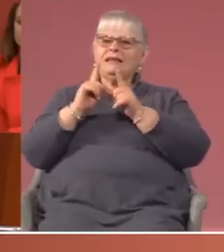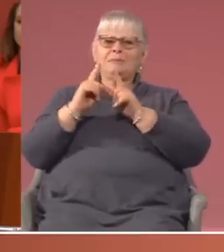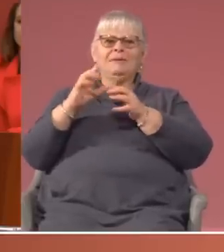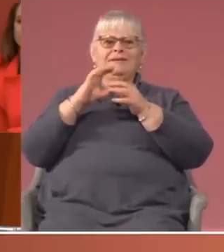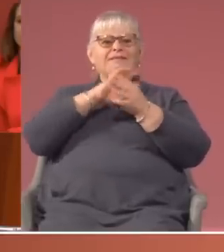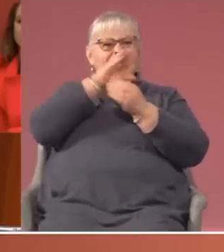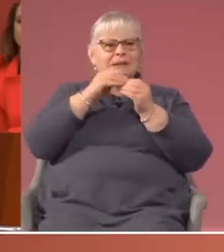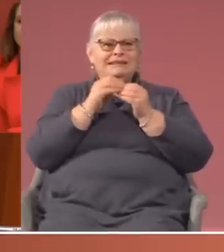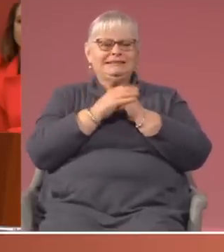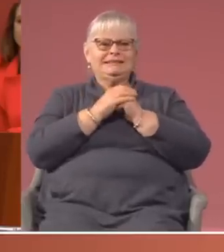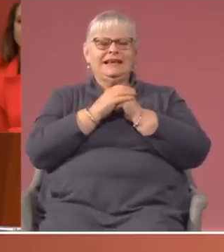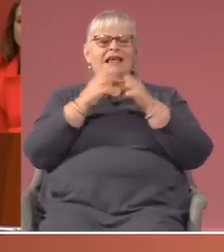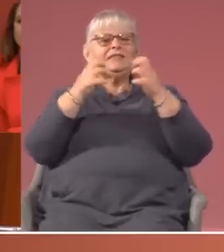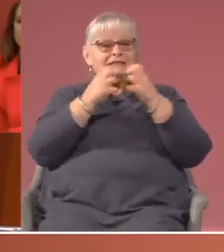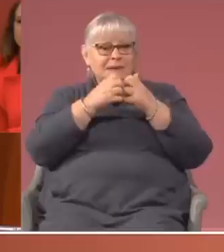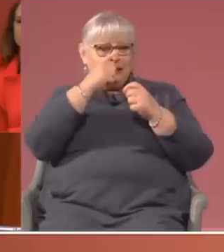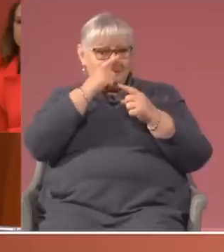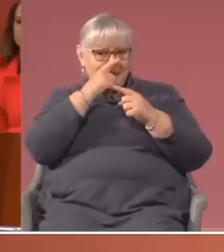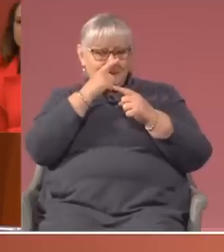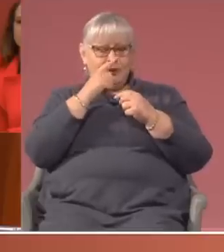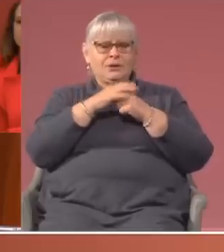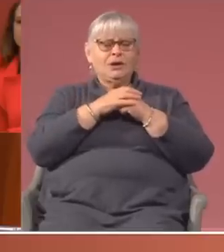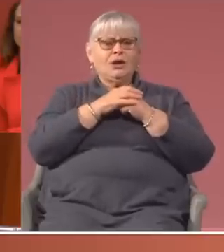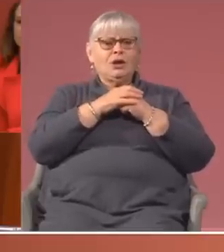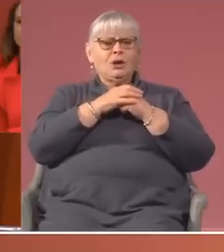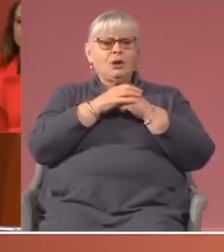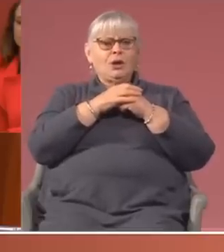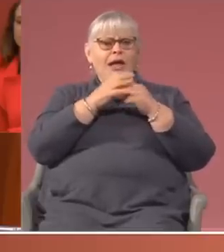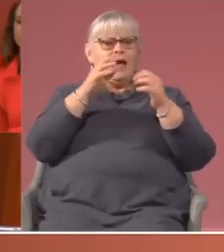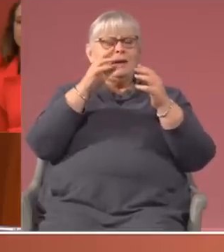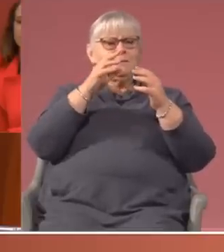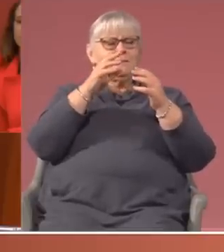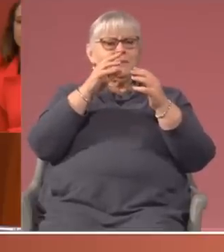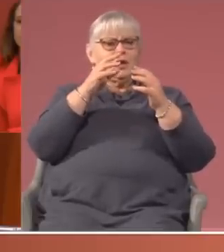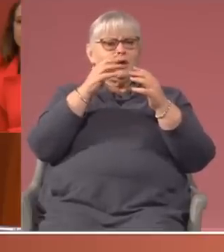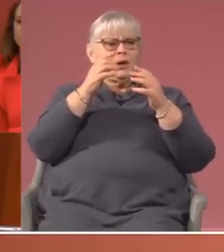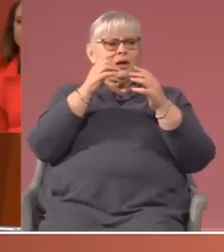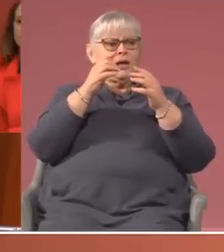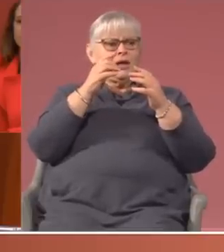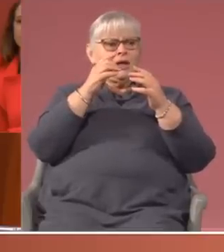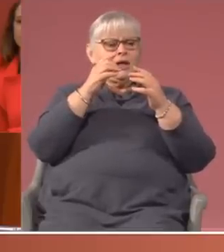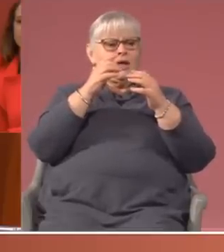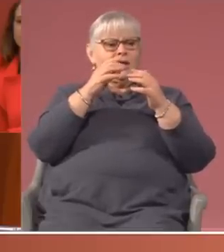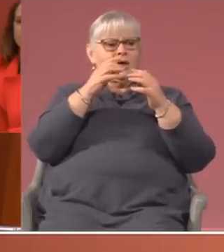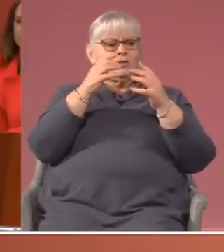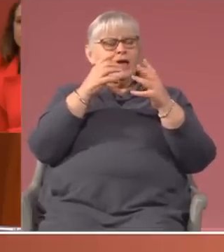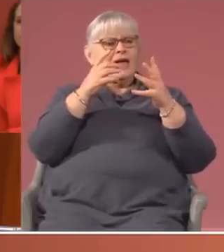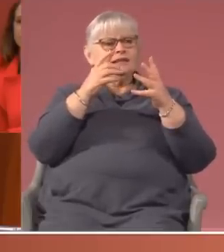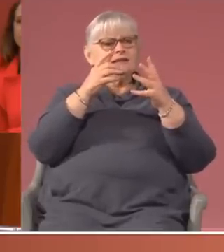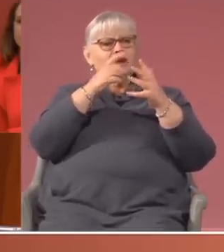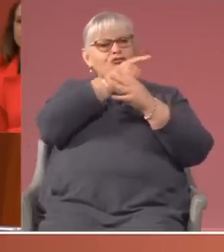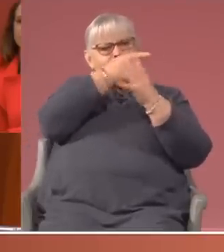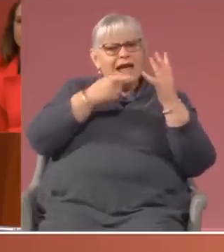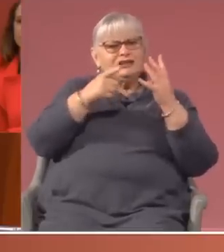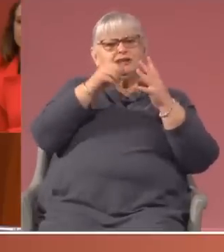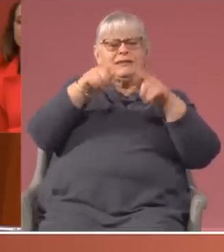Brian Walker, Nick Abel, George, Robert Bump, Fanungwe, Siabongabawa. The Rangelands Regeneration